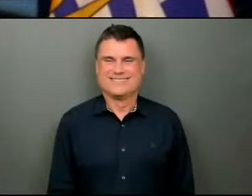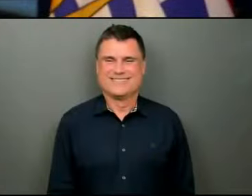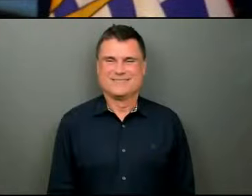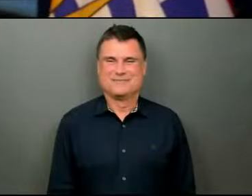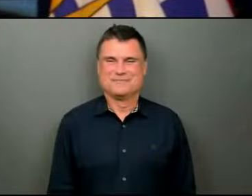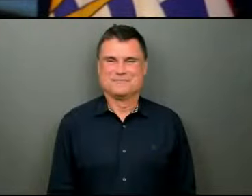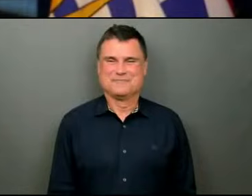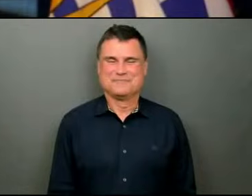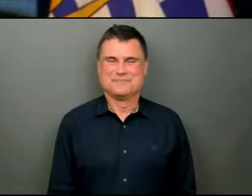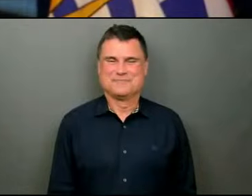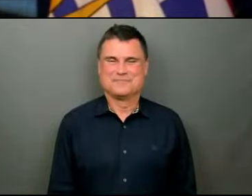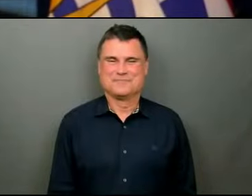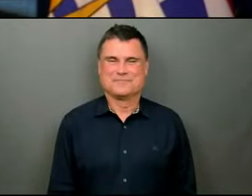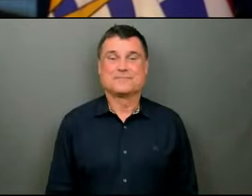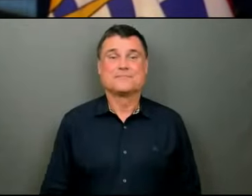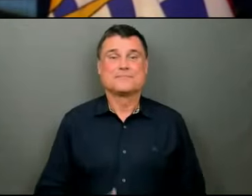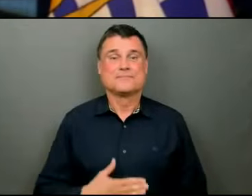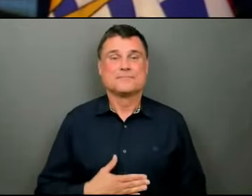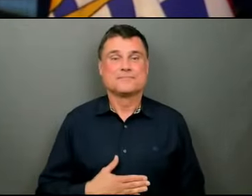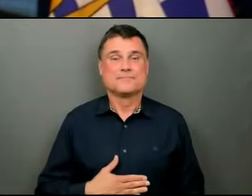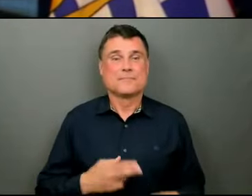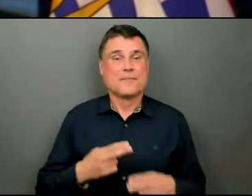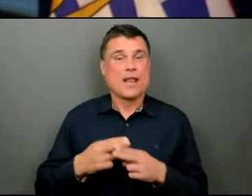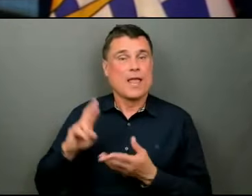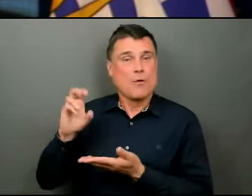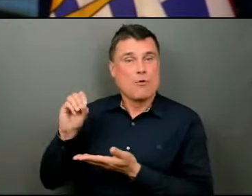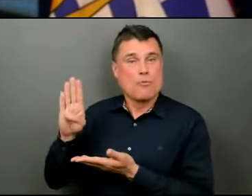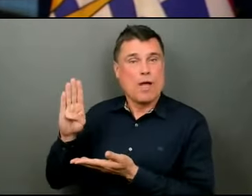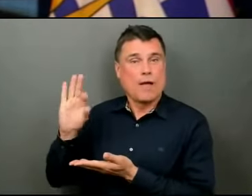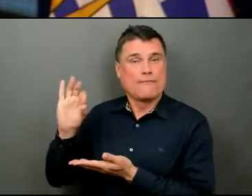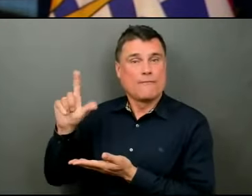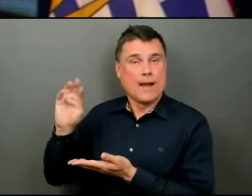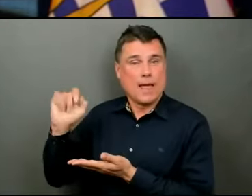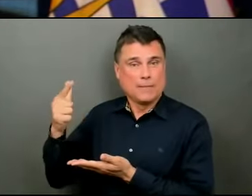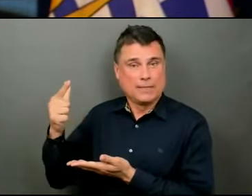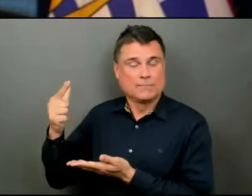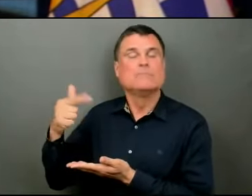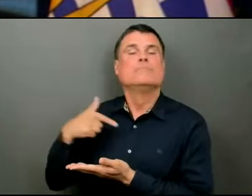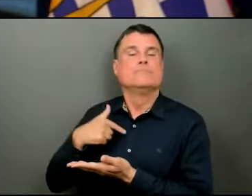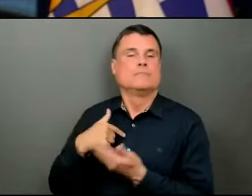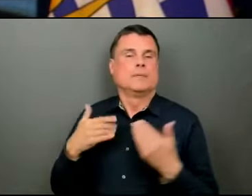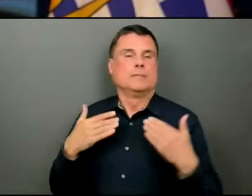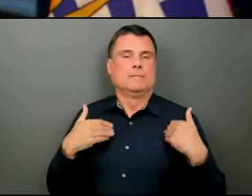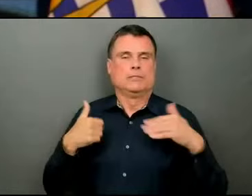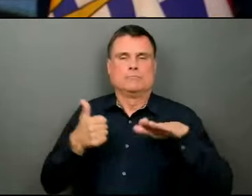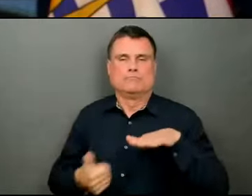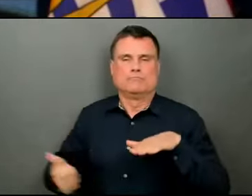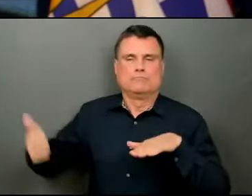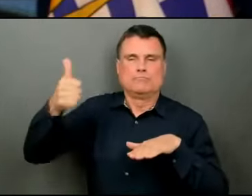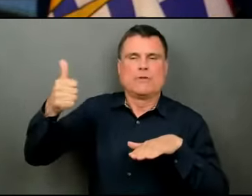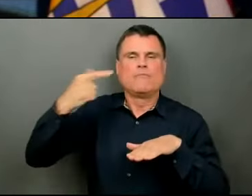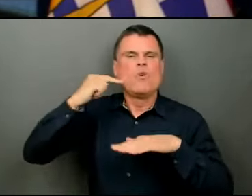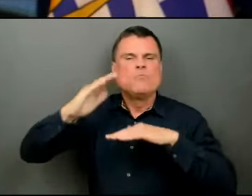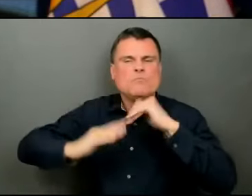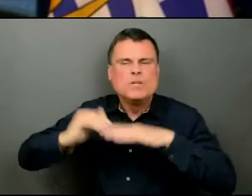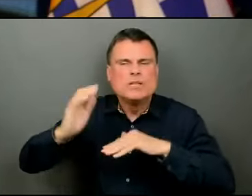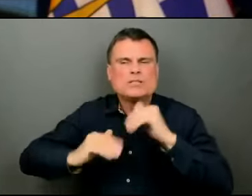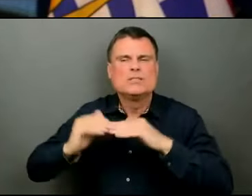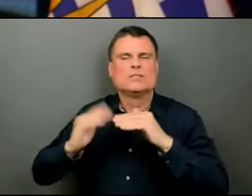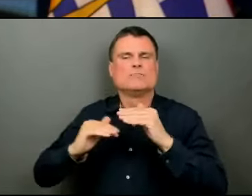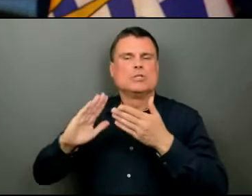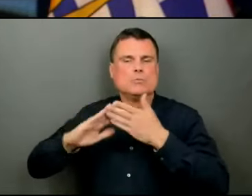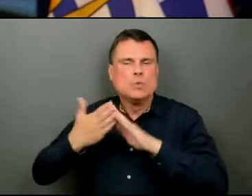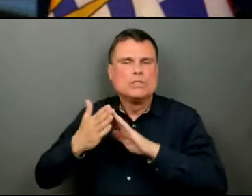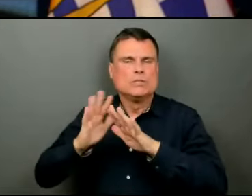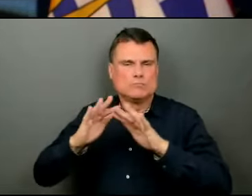Good afternoon. My name is Rob Fleming. I'm the Minister of Transportation and Infrastructure for the province of BC, and it is my great pleasure to welcome everyone and thank